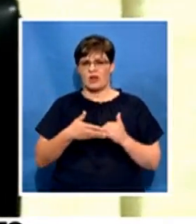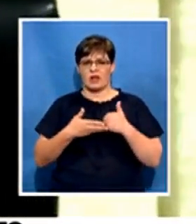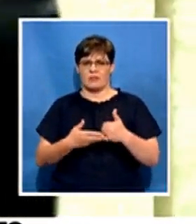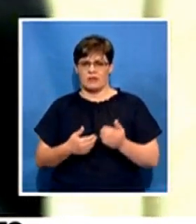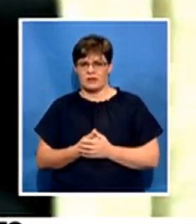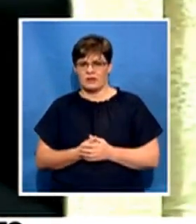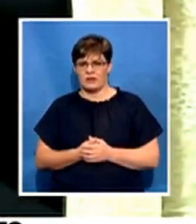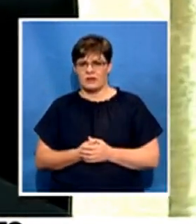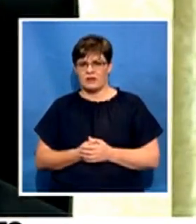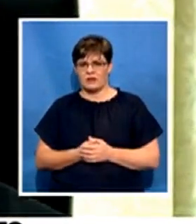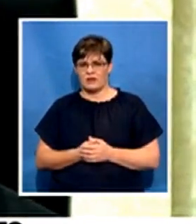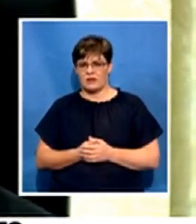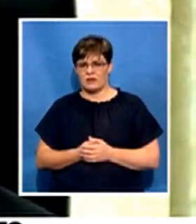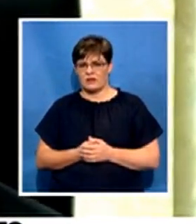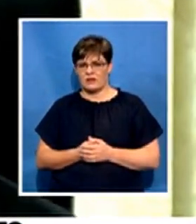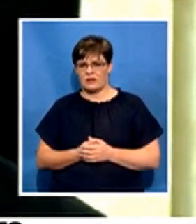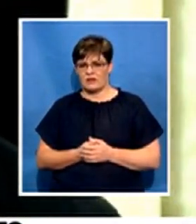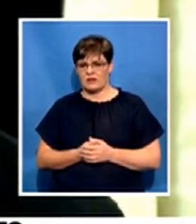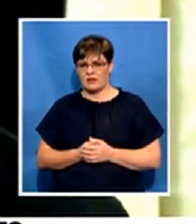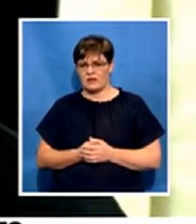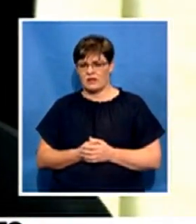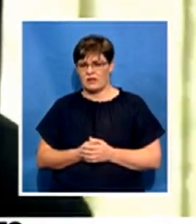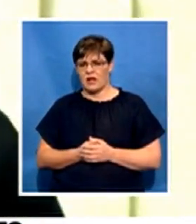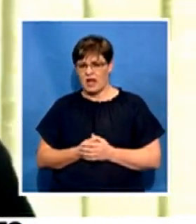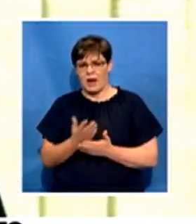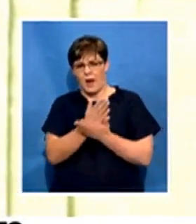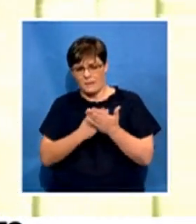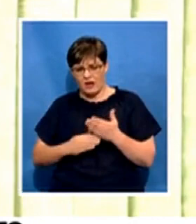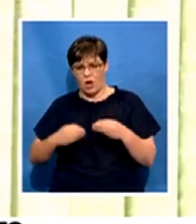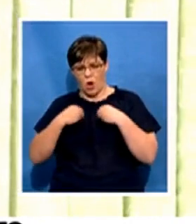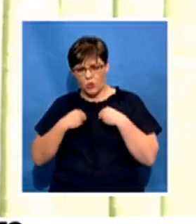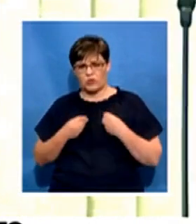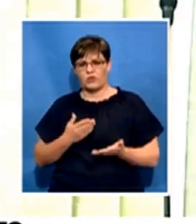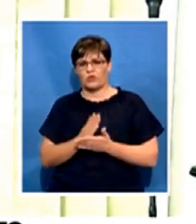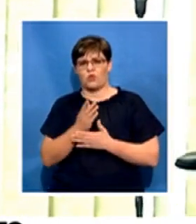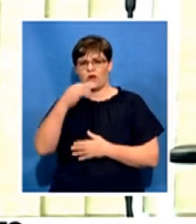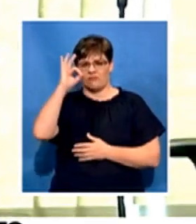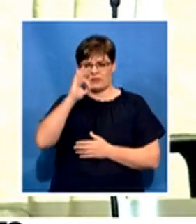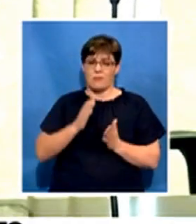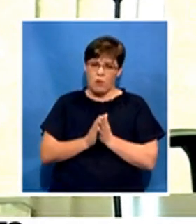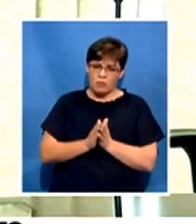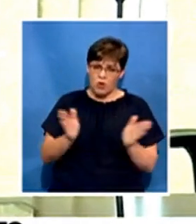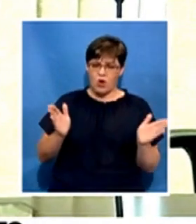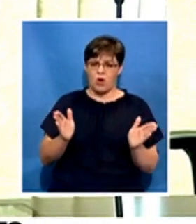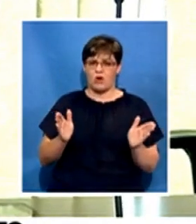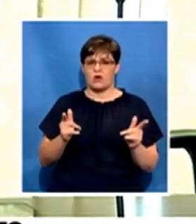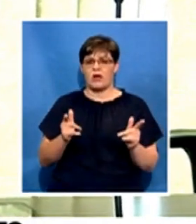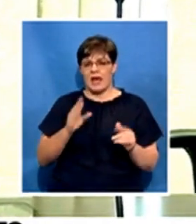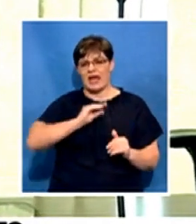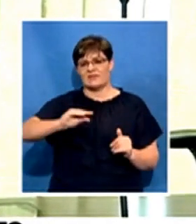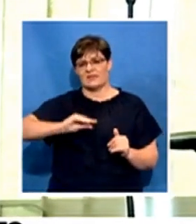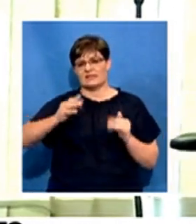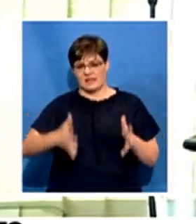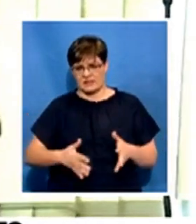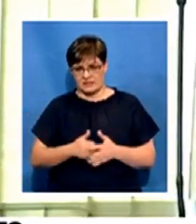owned by the government and more broadly by private sector investors. So I'm